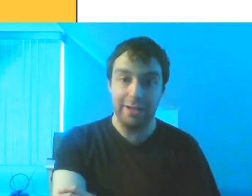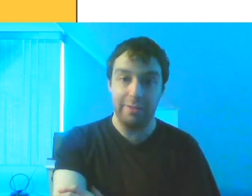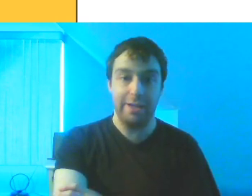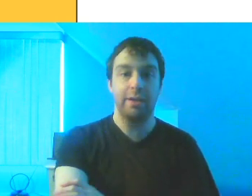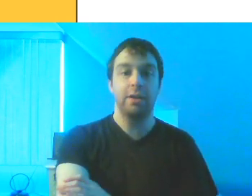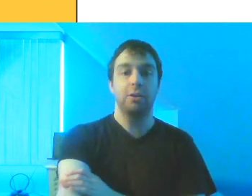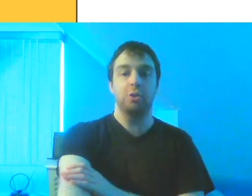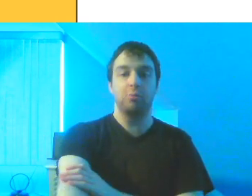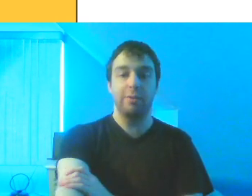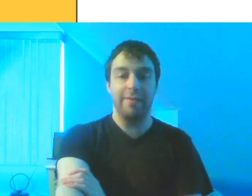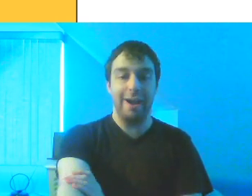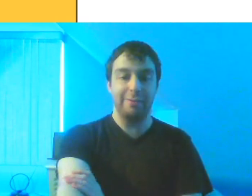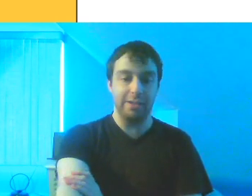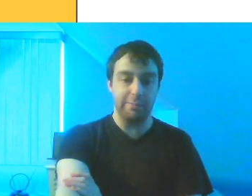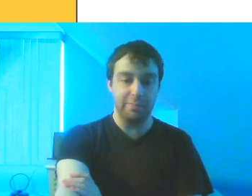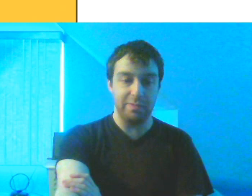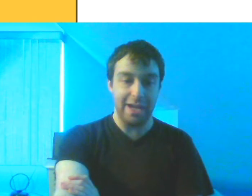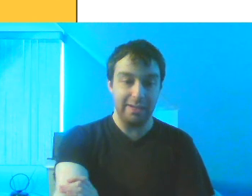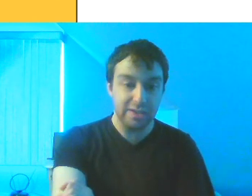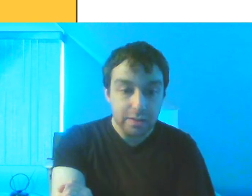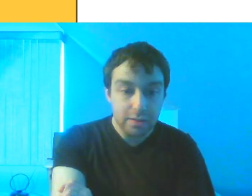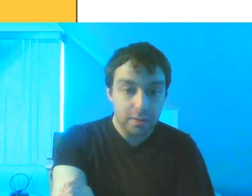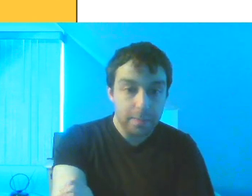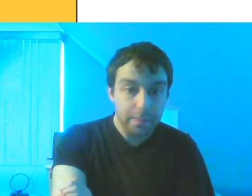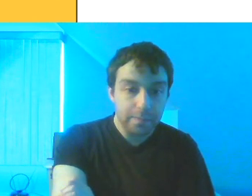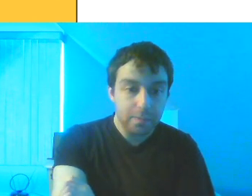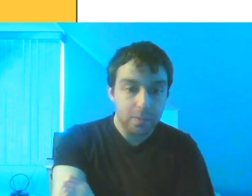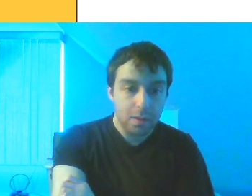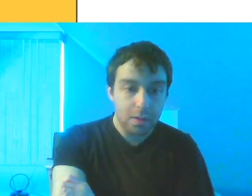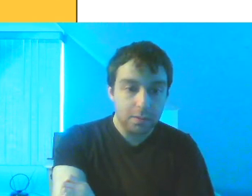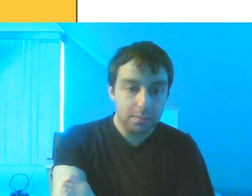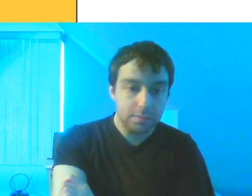Curran's daily coronavirus update.